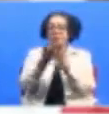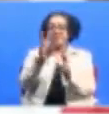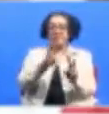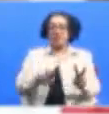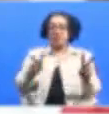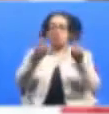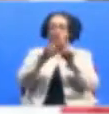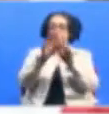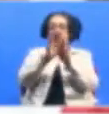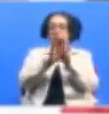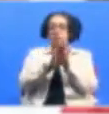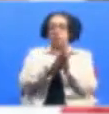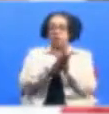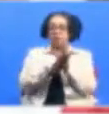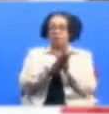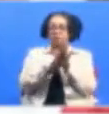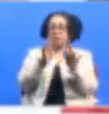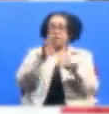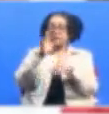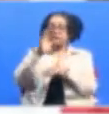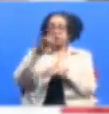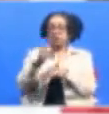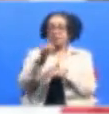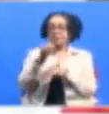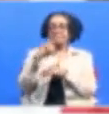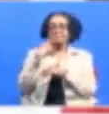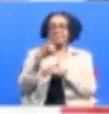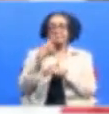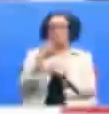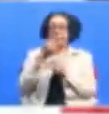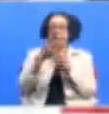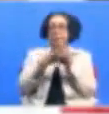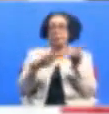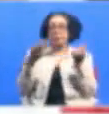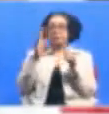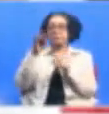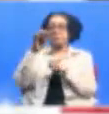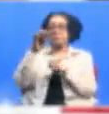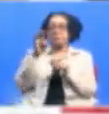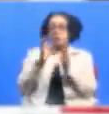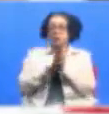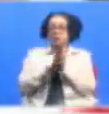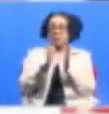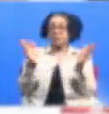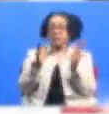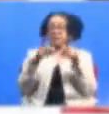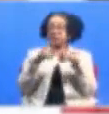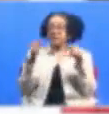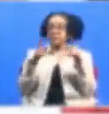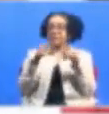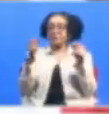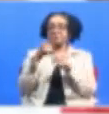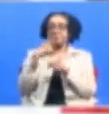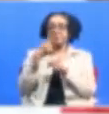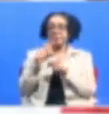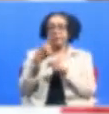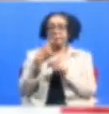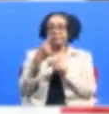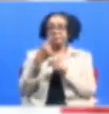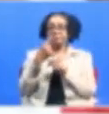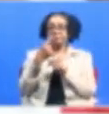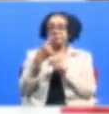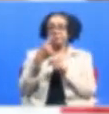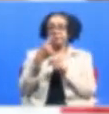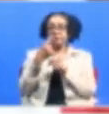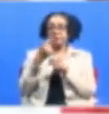order." The Chief Justice warning both in the memo and in a public statement as the chair of the Judicial Service Commission that, and